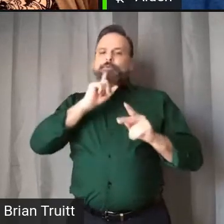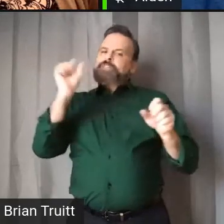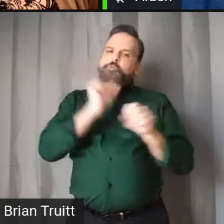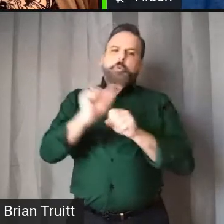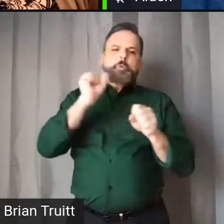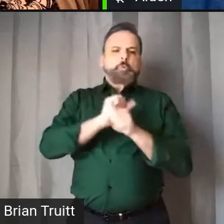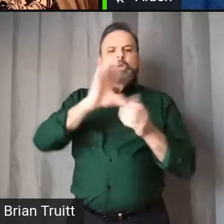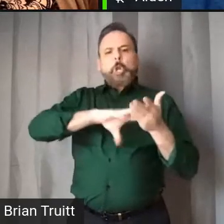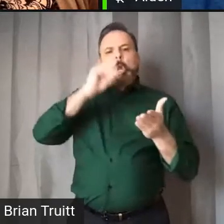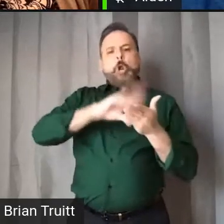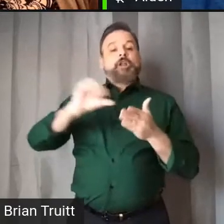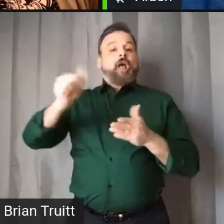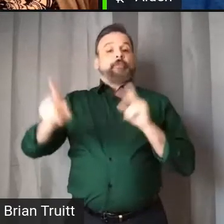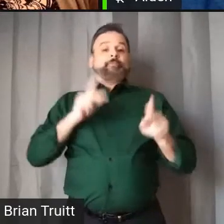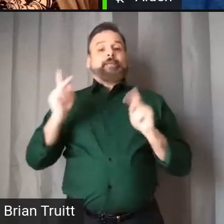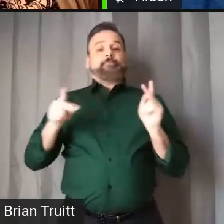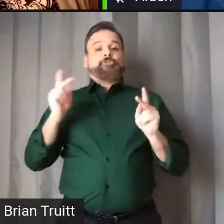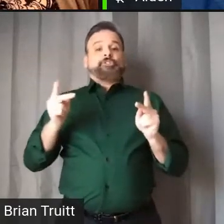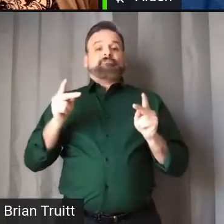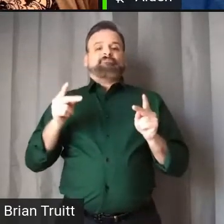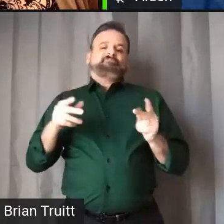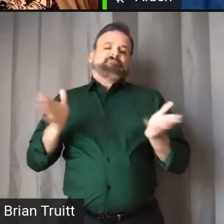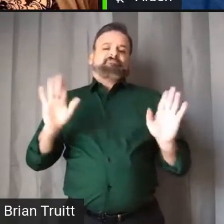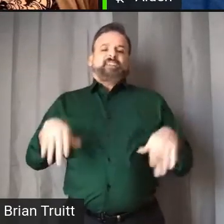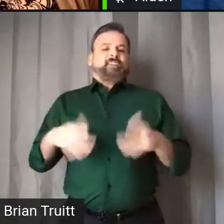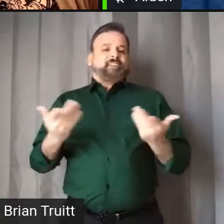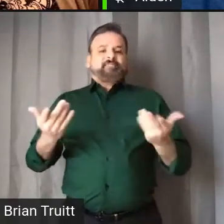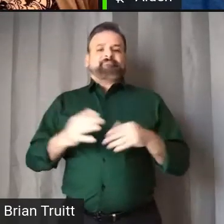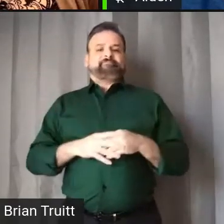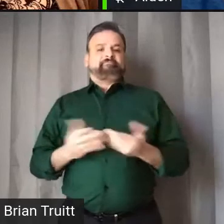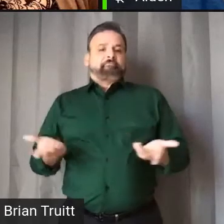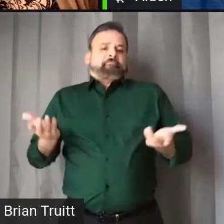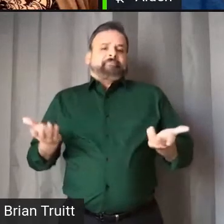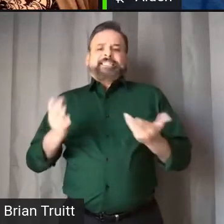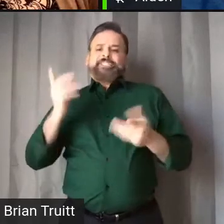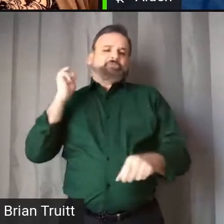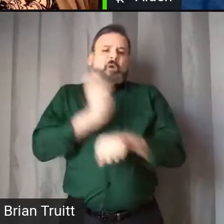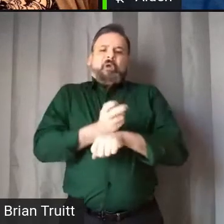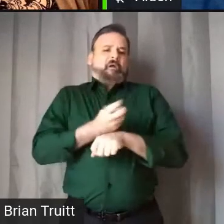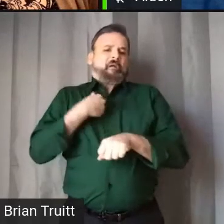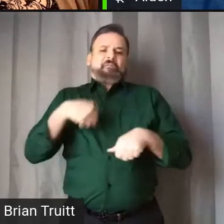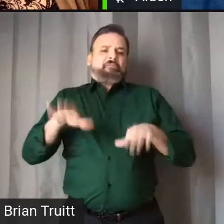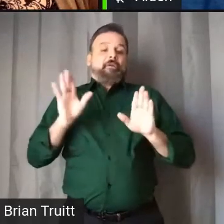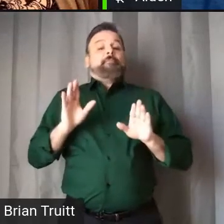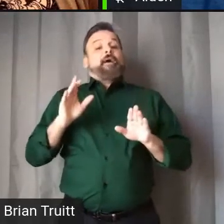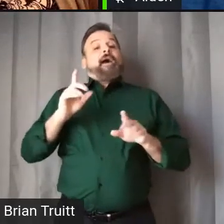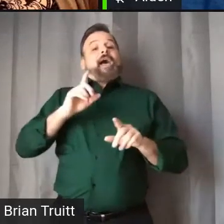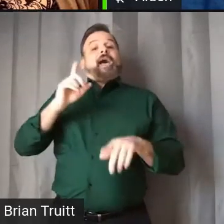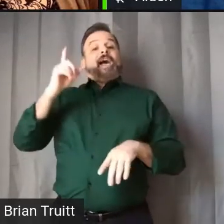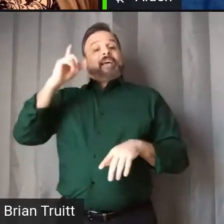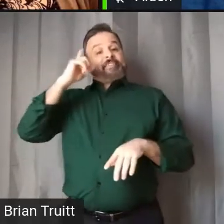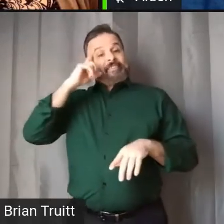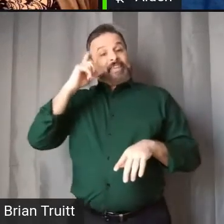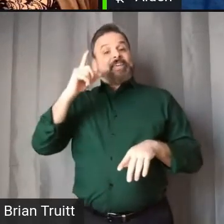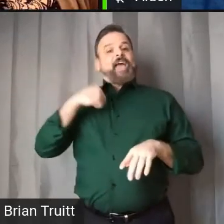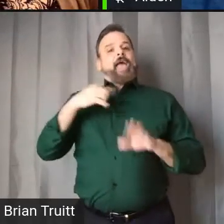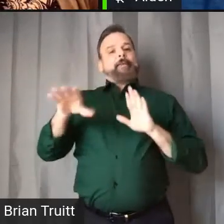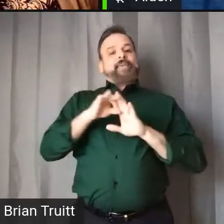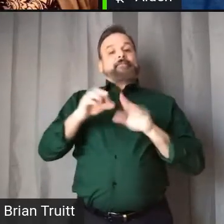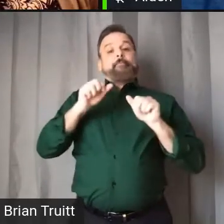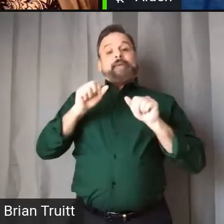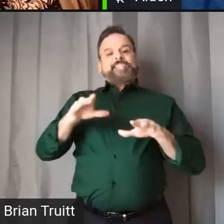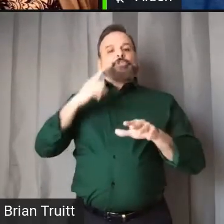You would have other people who would kind of say like, you know, shrug, it's too difficult. So I think I landed on magic being an extracurricular because I